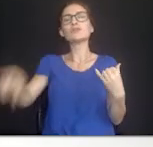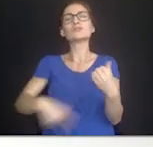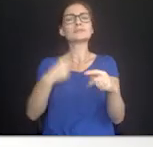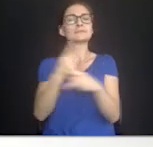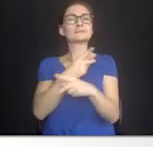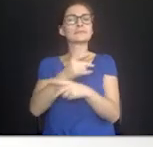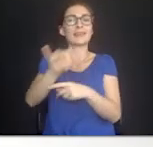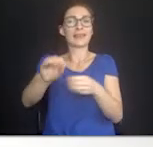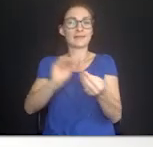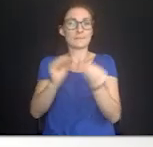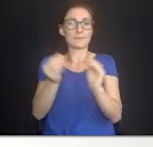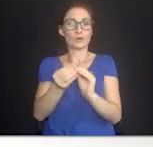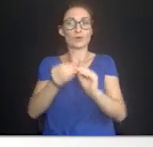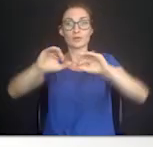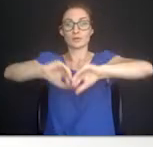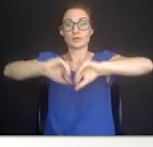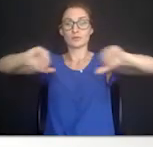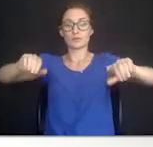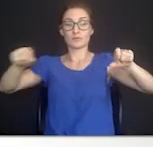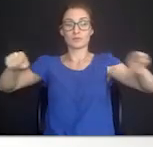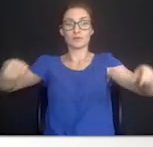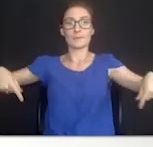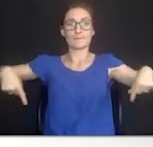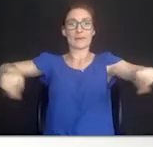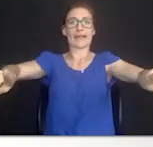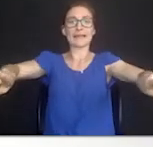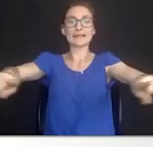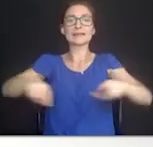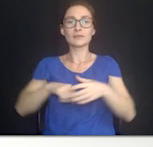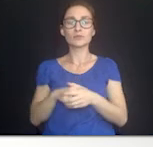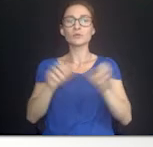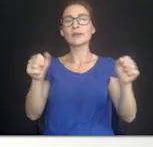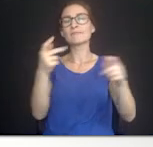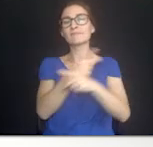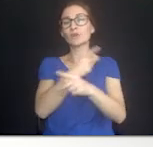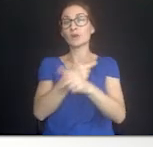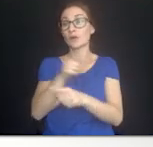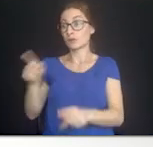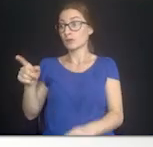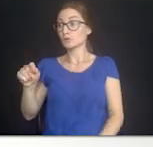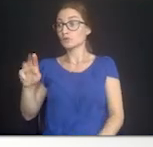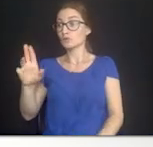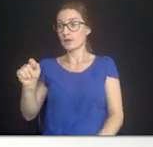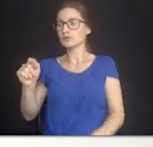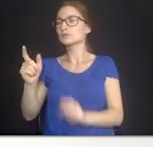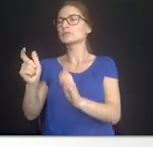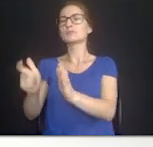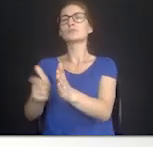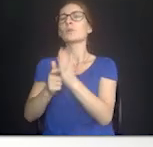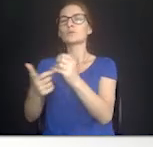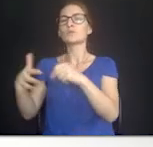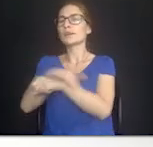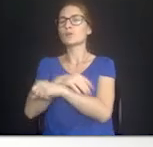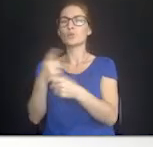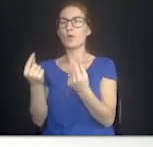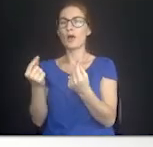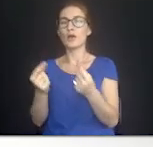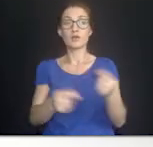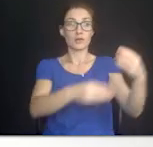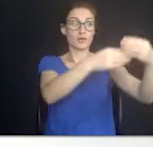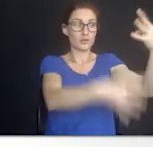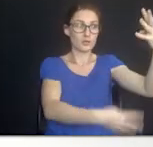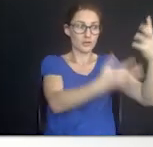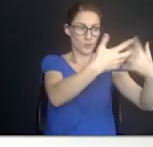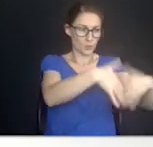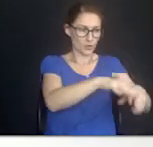understanding that separation of expense so that you can go, okay, here's what actually needs to continue for the trust. Here's how all these things work so that we know